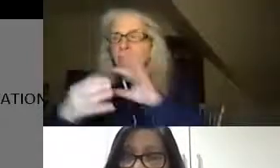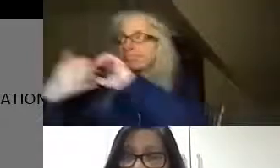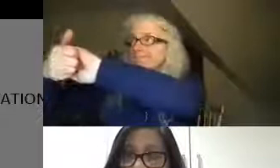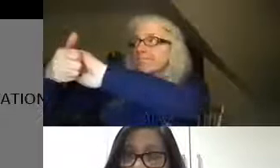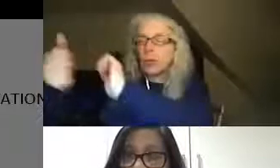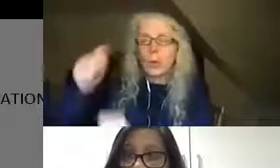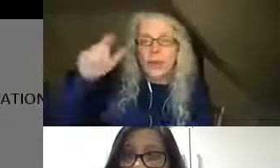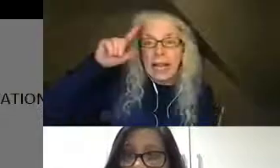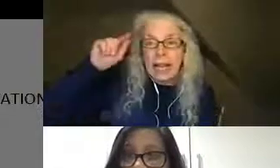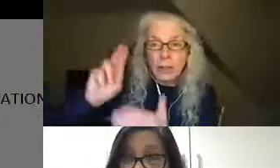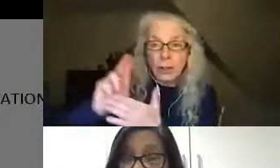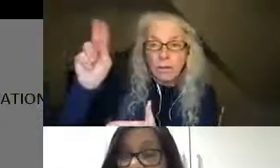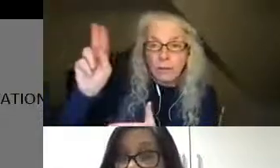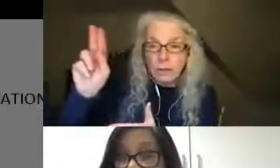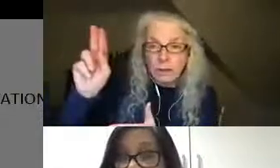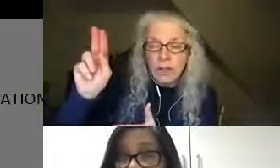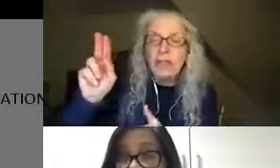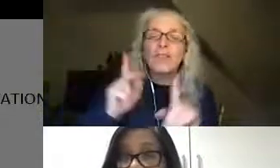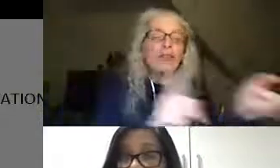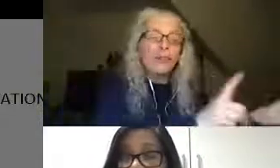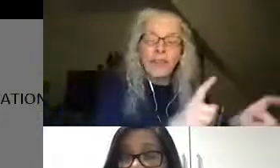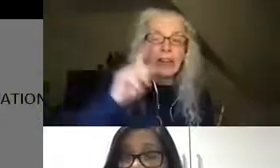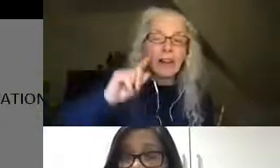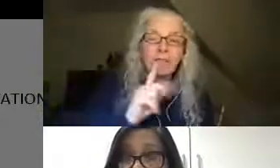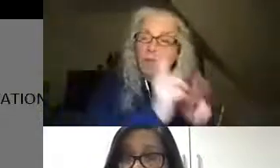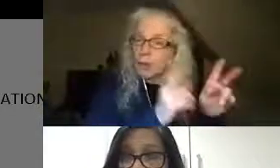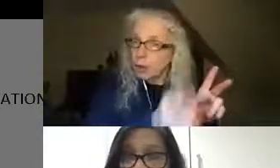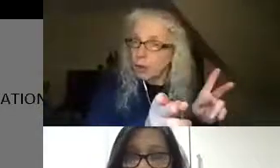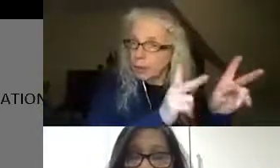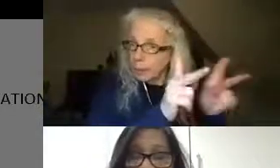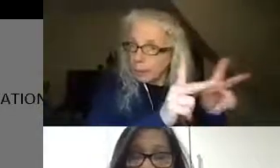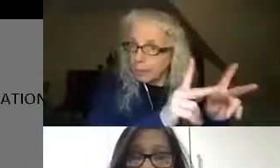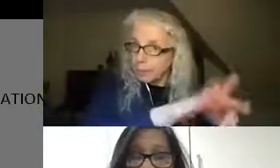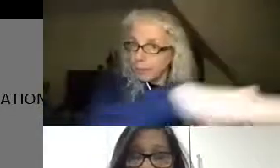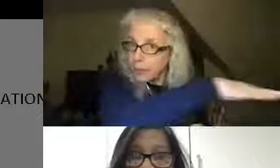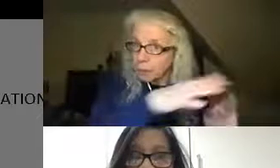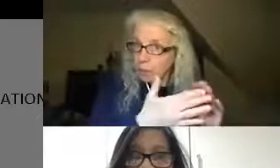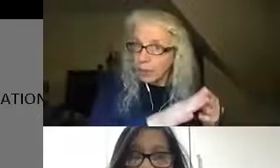University for our survey for deaf and hard of hearing individuals.